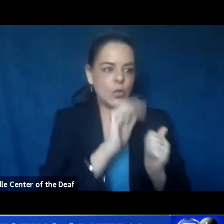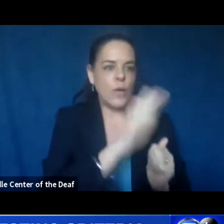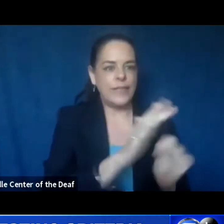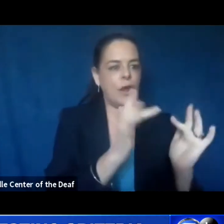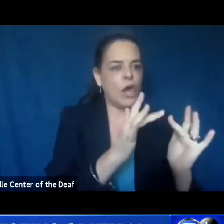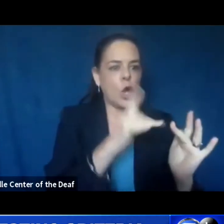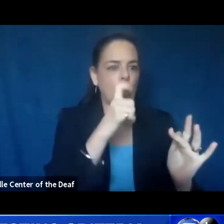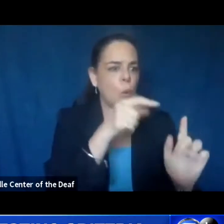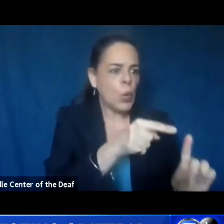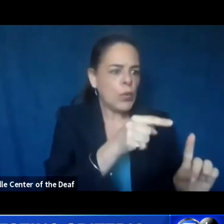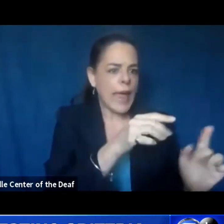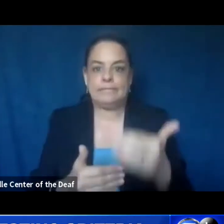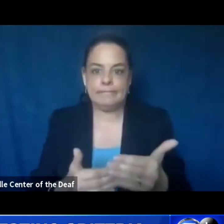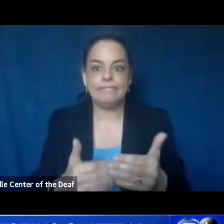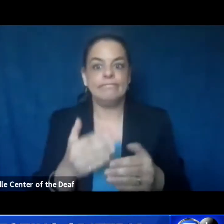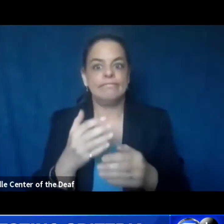test.